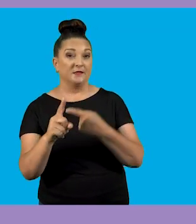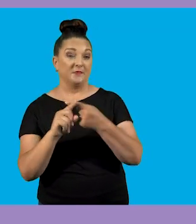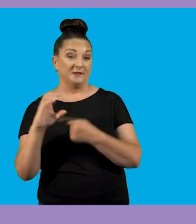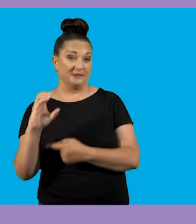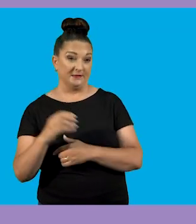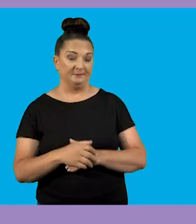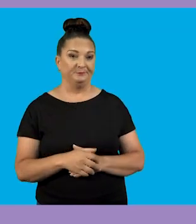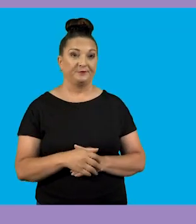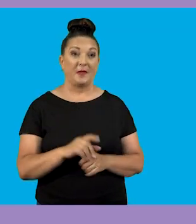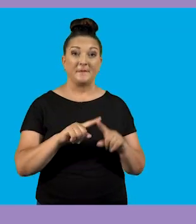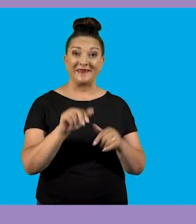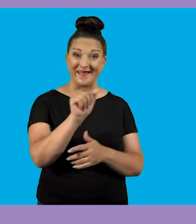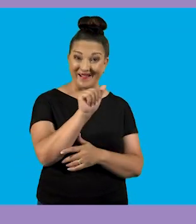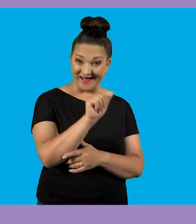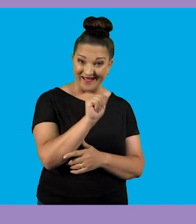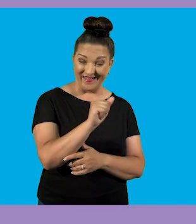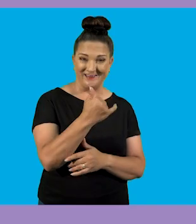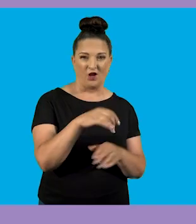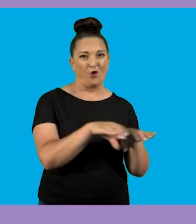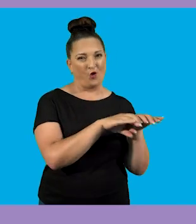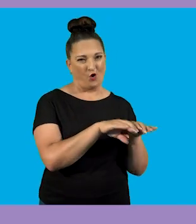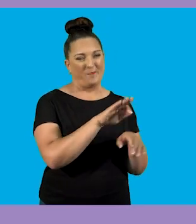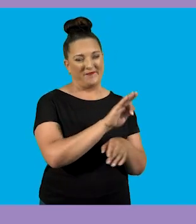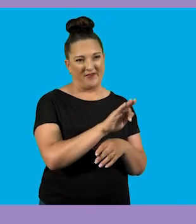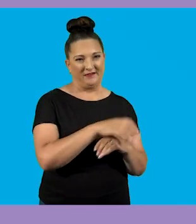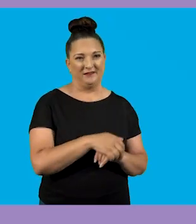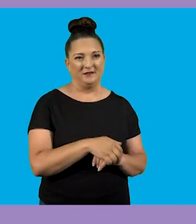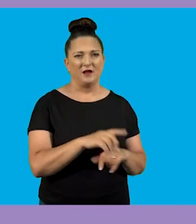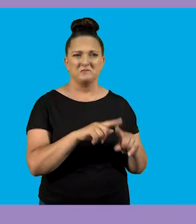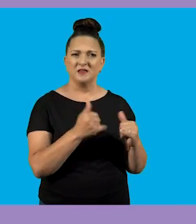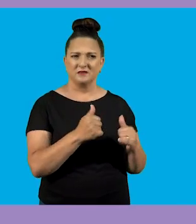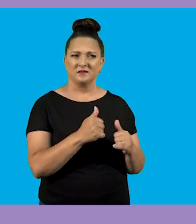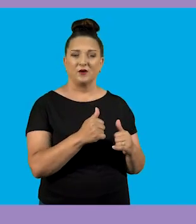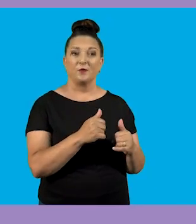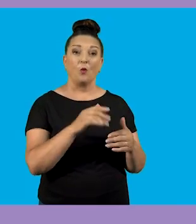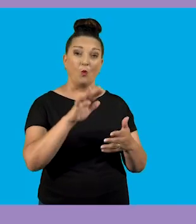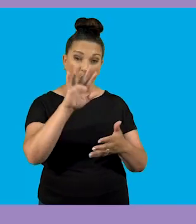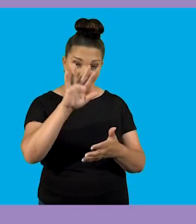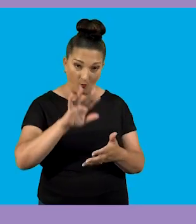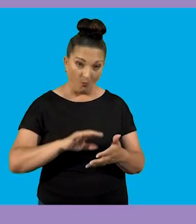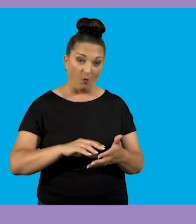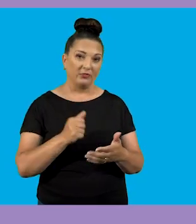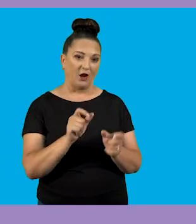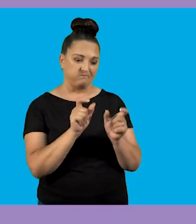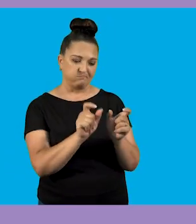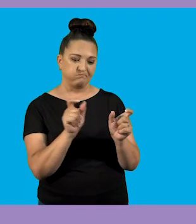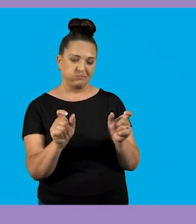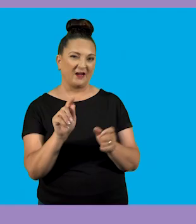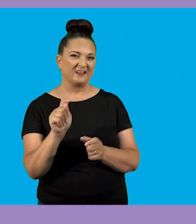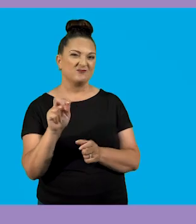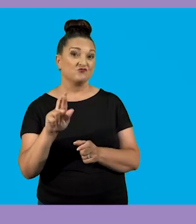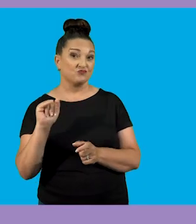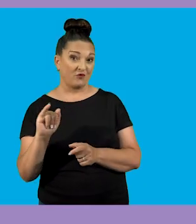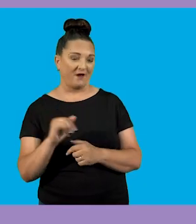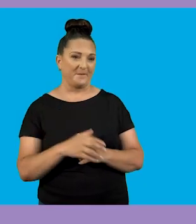common factor. So now a is that first one there, and then it is going to be the common factor with all our trinomials. Here are a